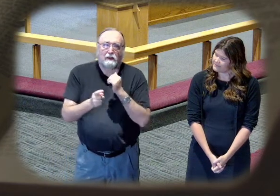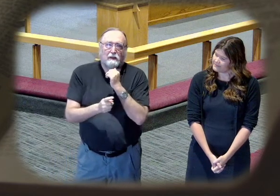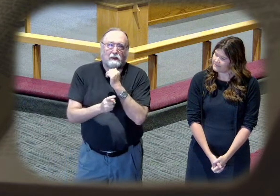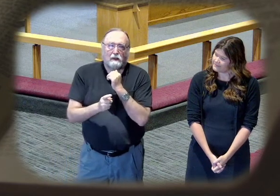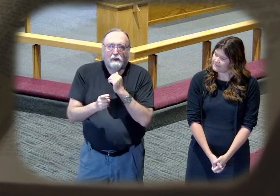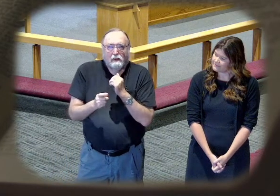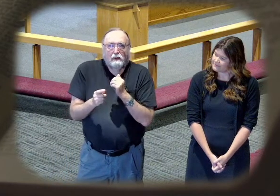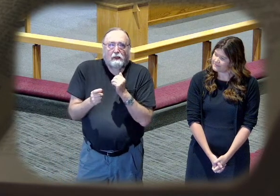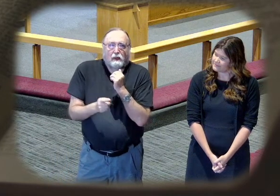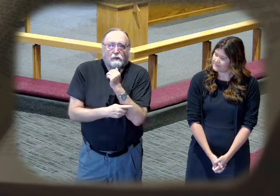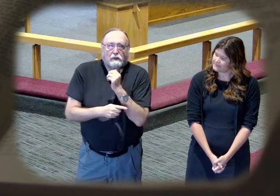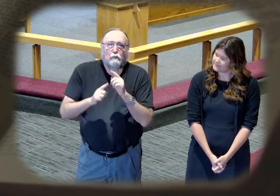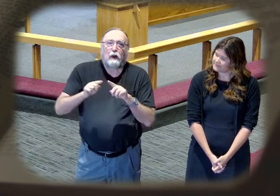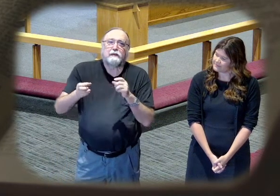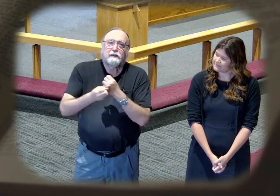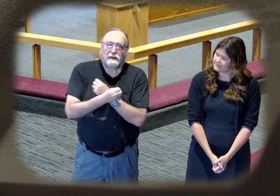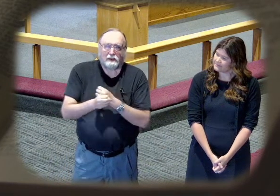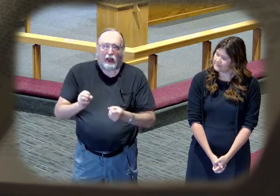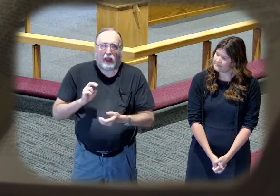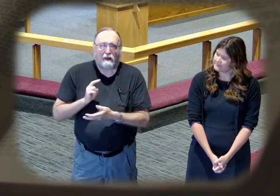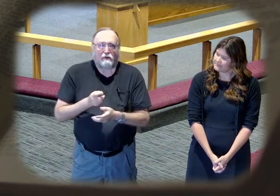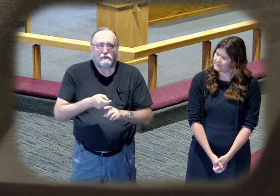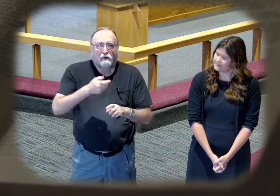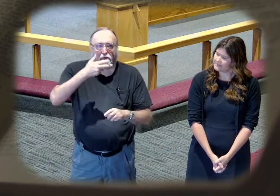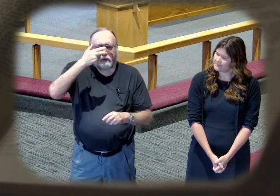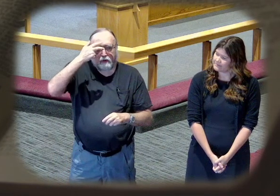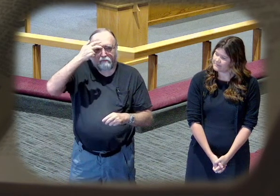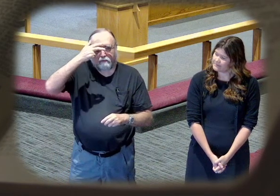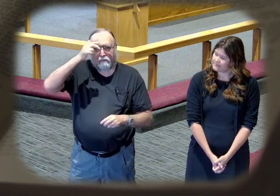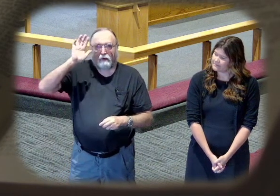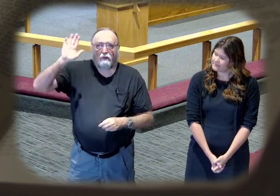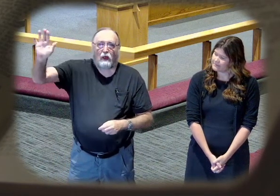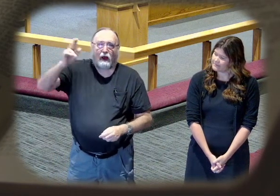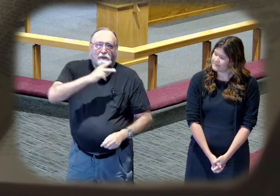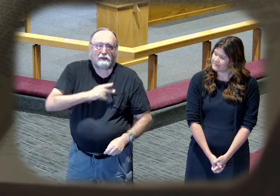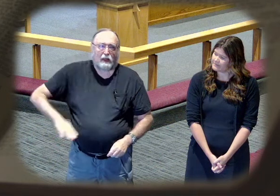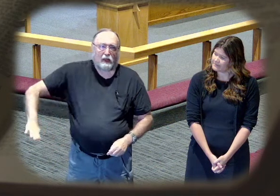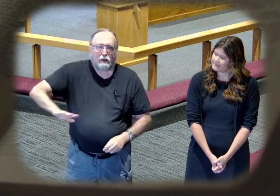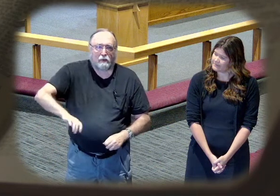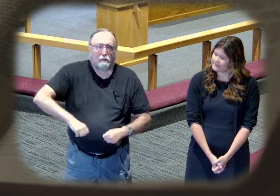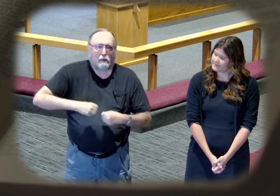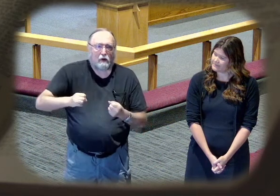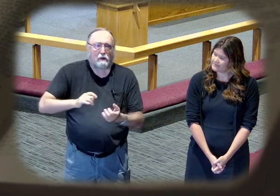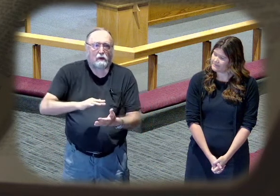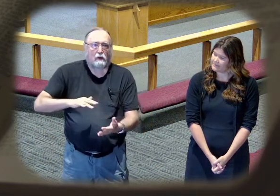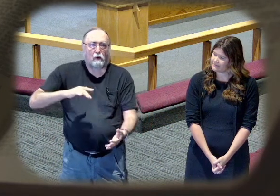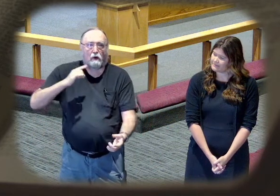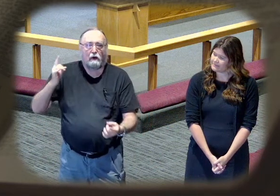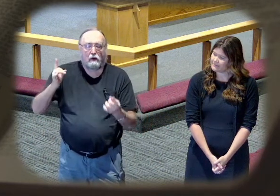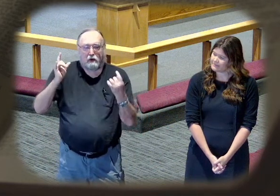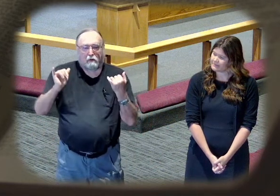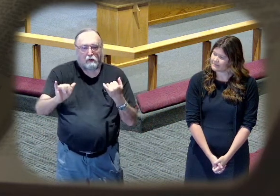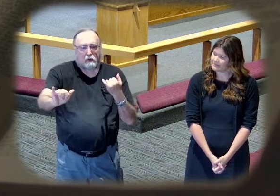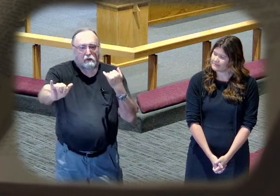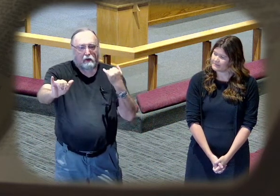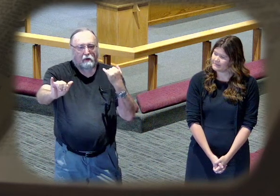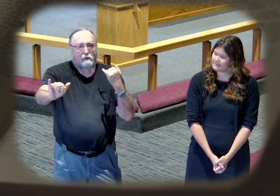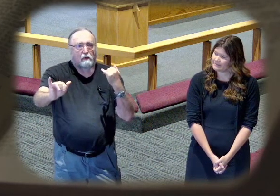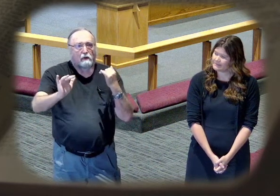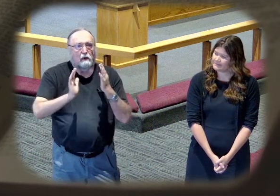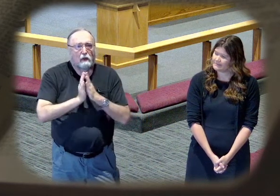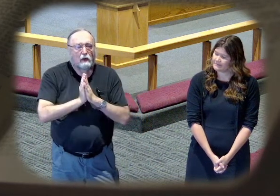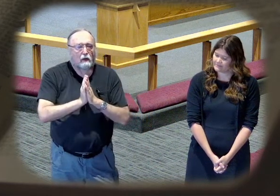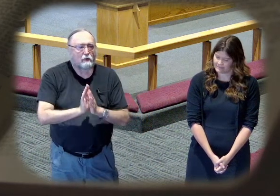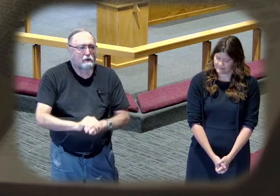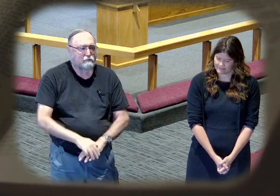temptation, but deliver us from evil. For thine is the kingdom, and the power, and the glory, forever and ever.